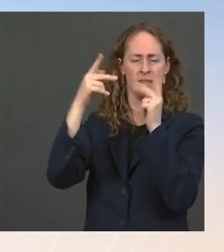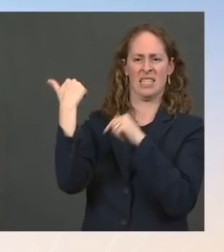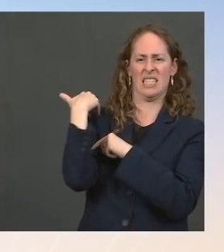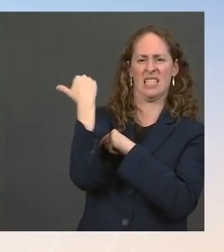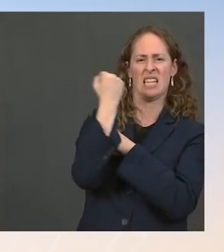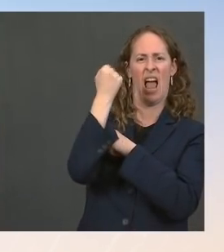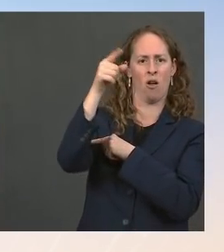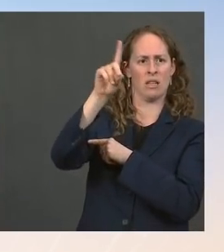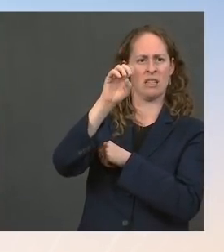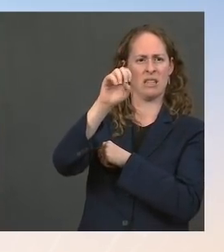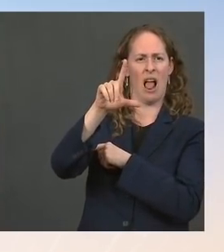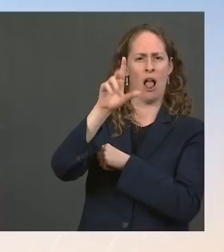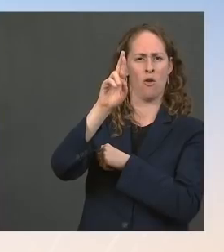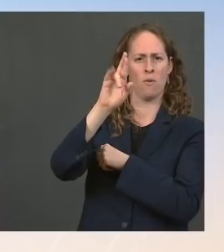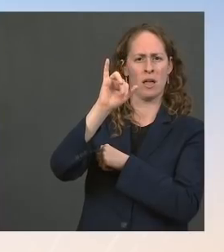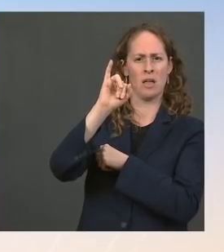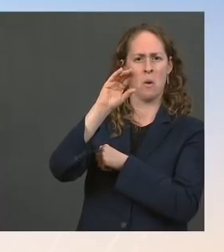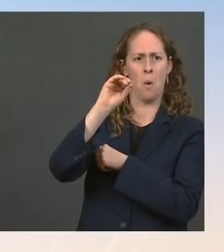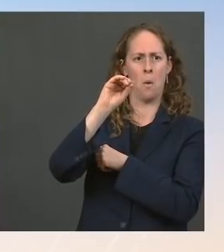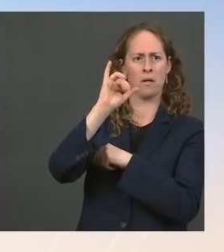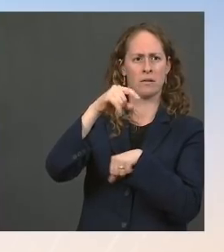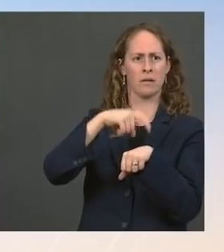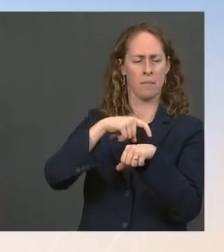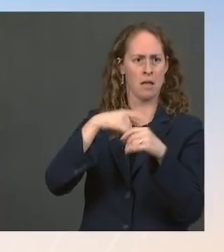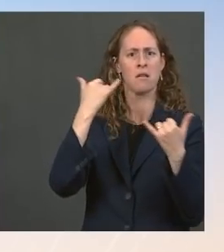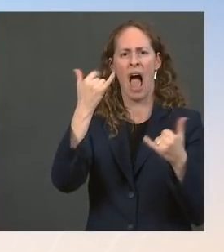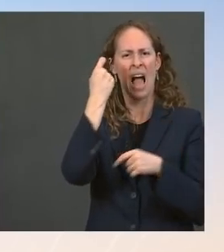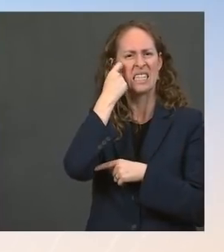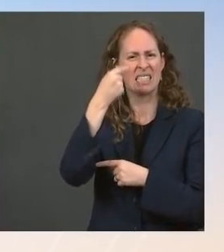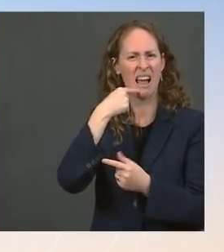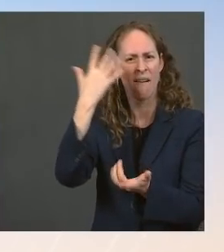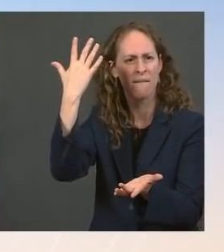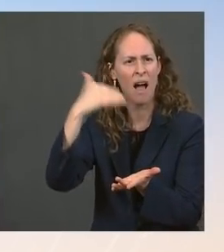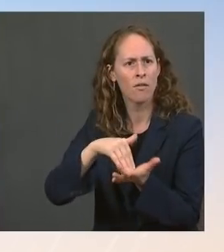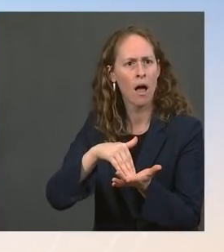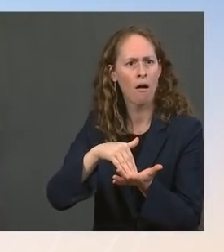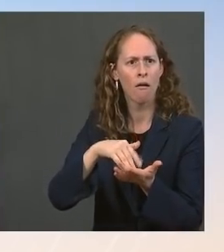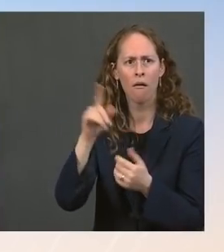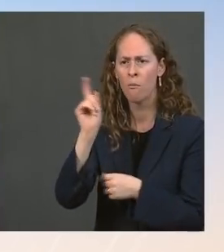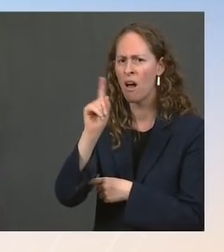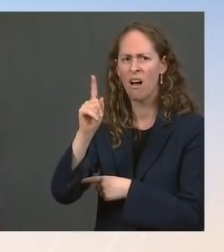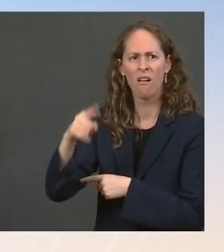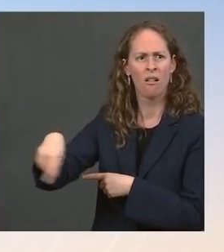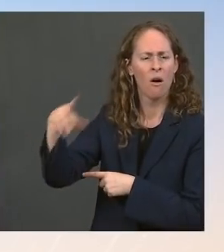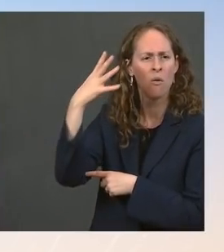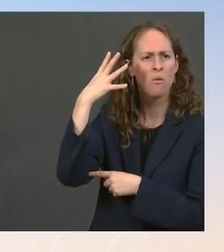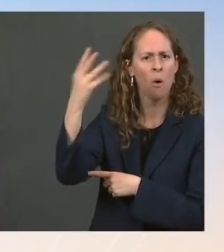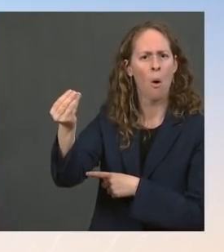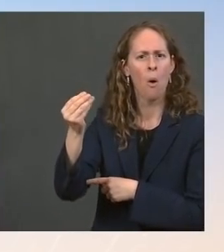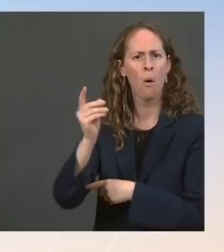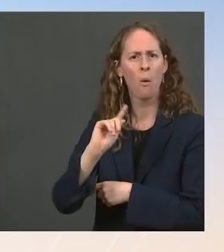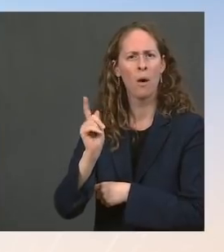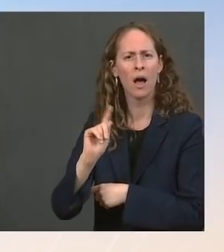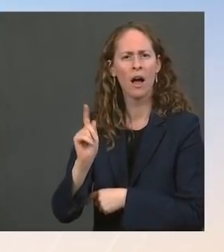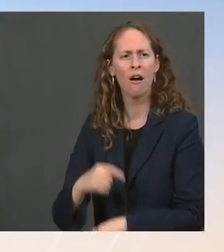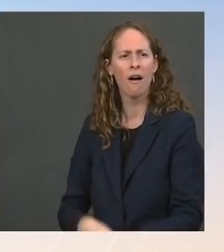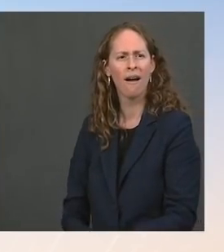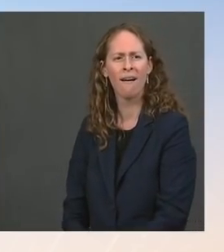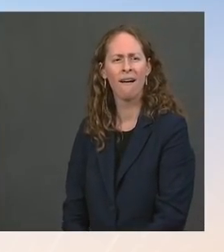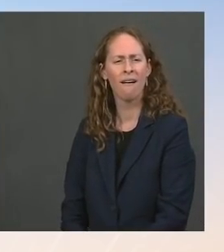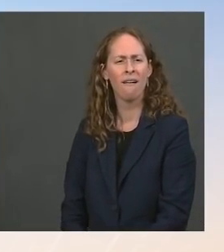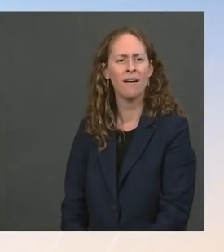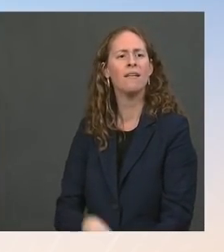than 5,000. Say there's 5,000 that are still left. Where's everybody else? I'm happy to get you a more fruitful rundown for